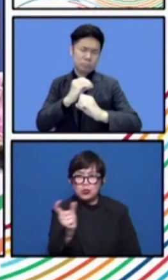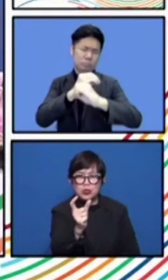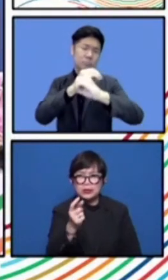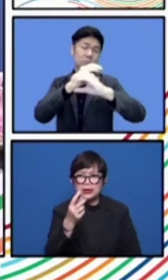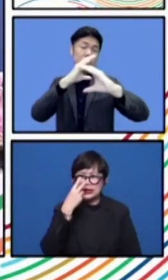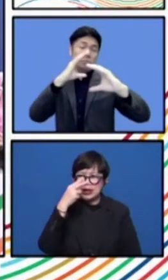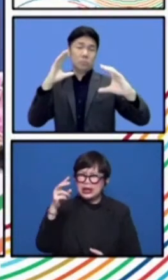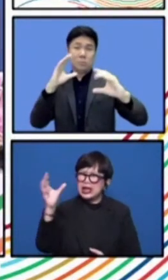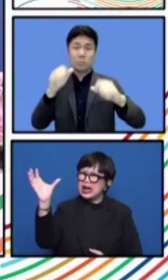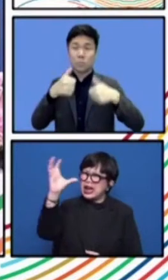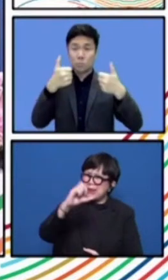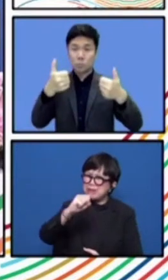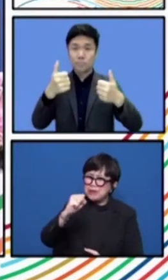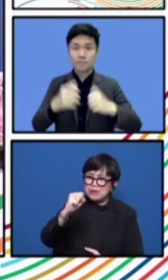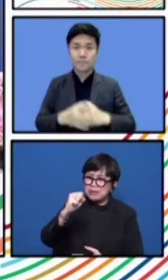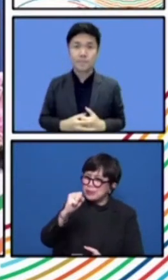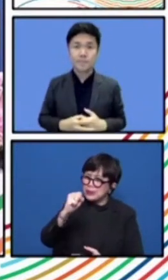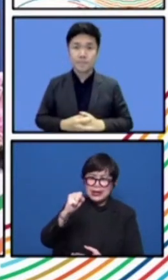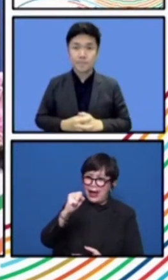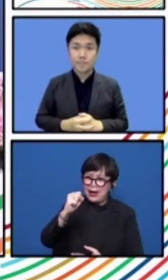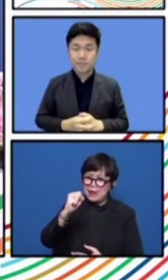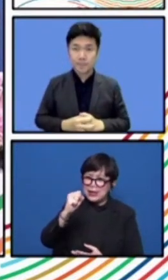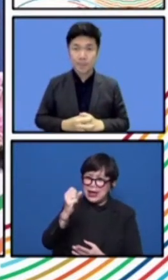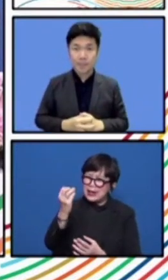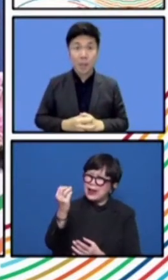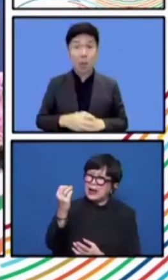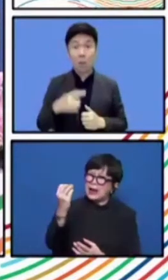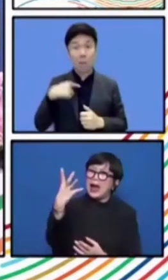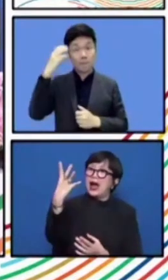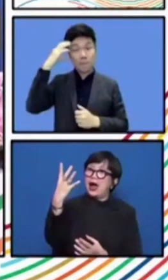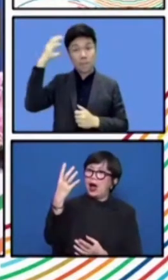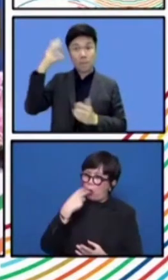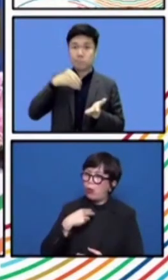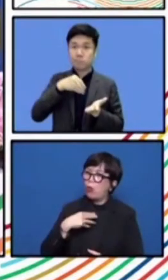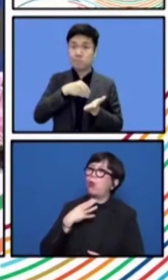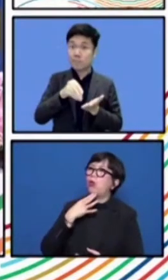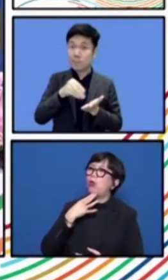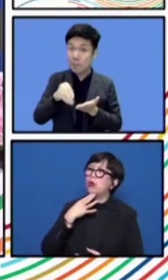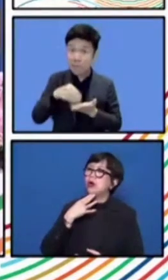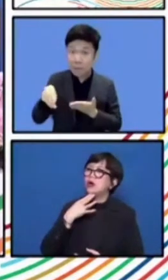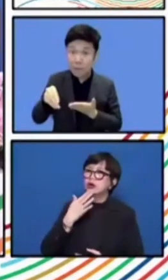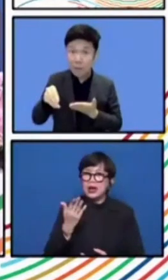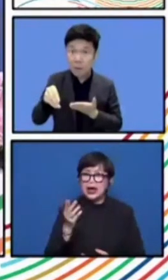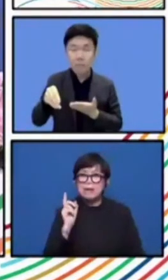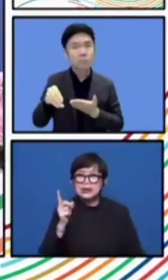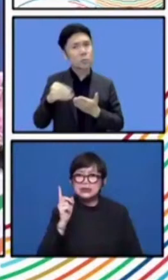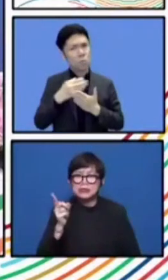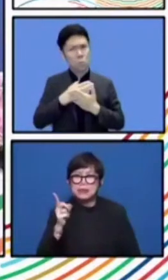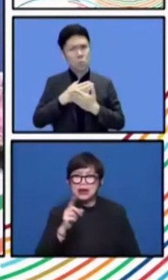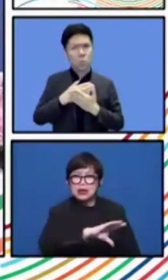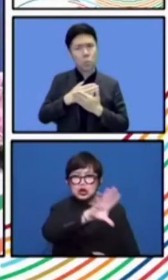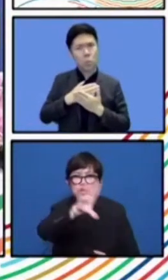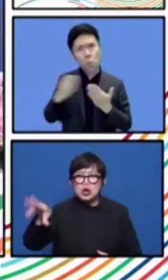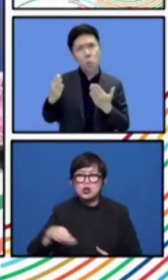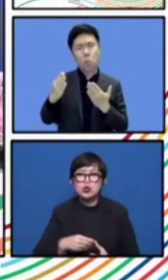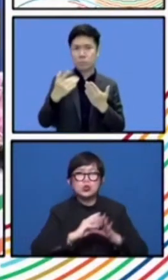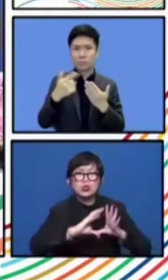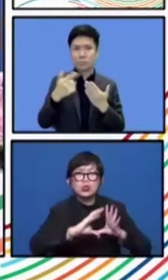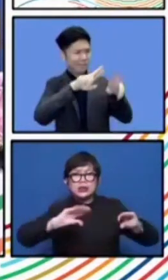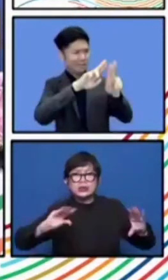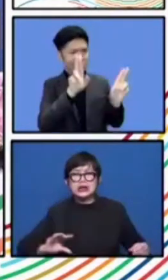procurement we will see why all of these transnational Corporation talks so